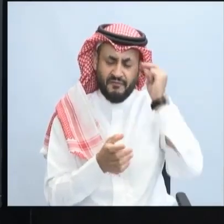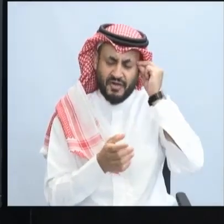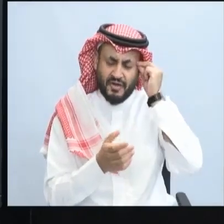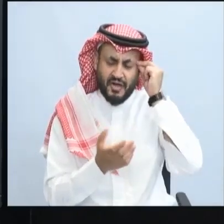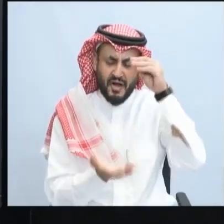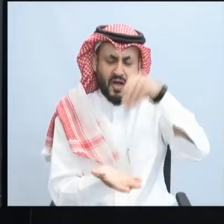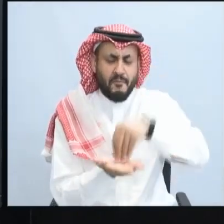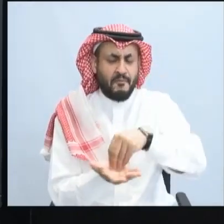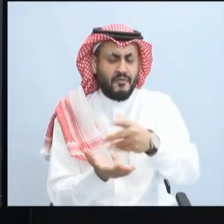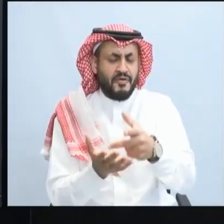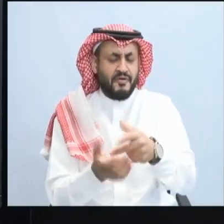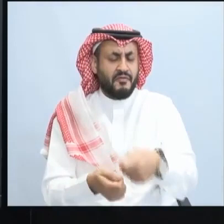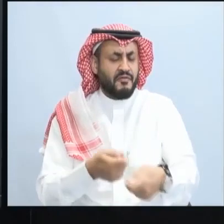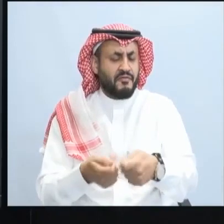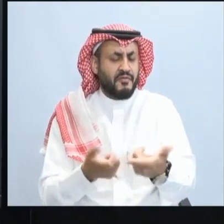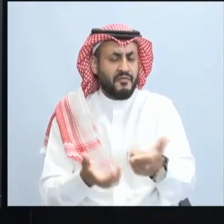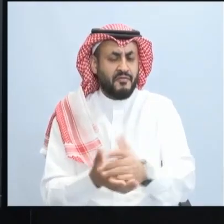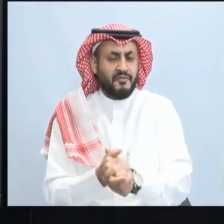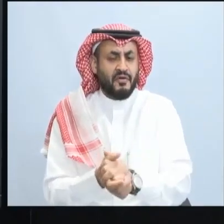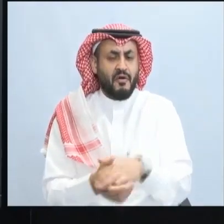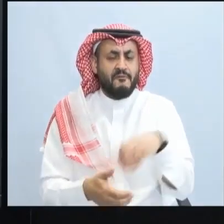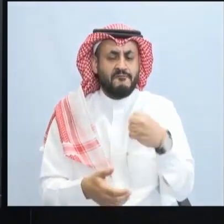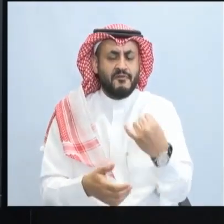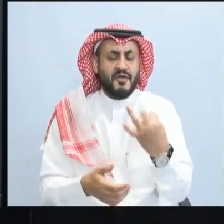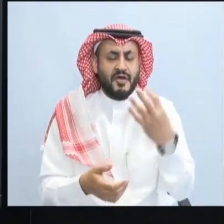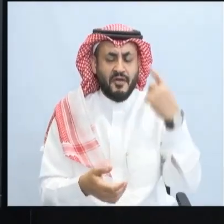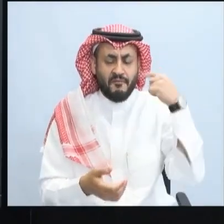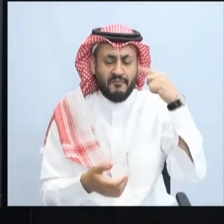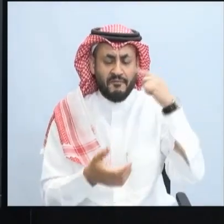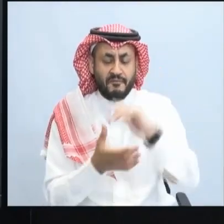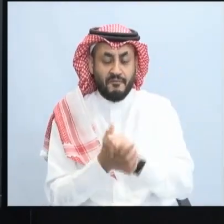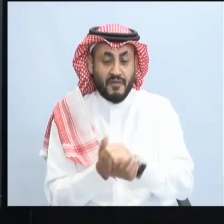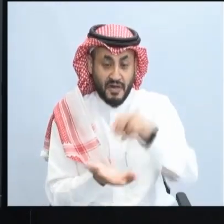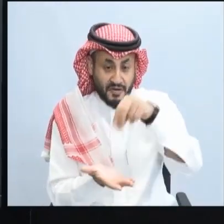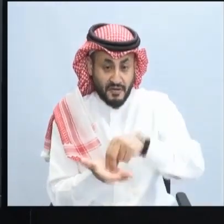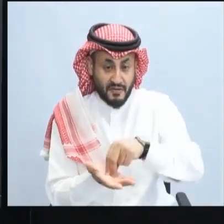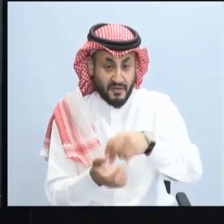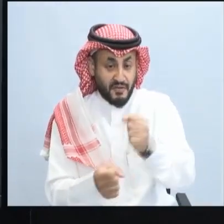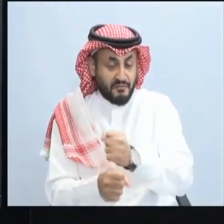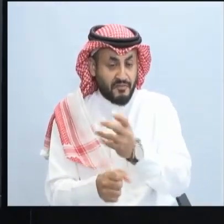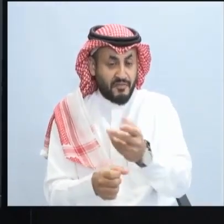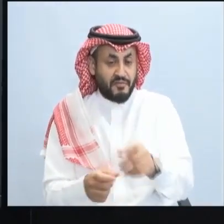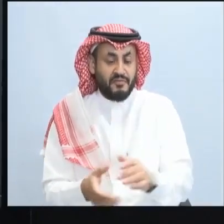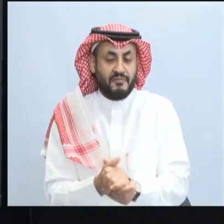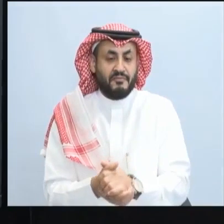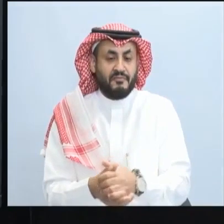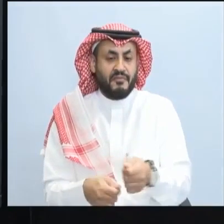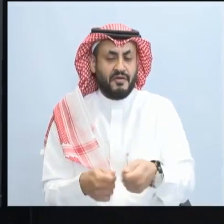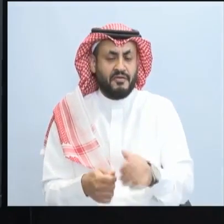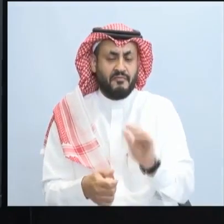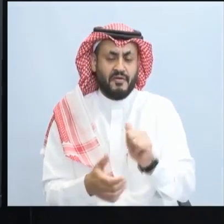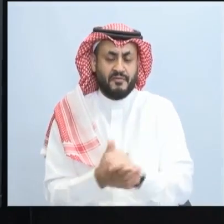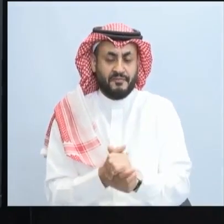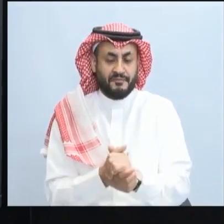his mind. He was thinking about a lot of things. So did he decide what to do with the money? We don't know. We